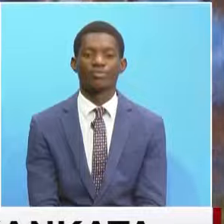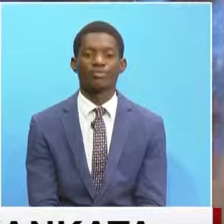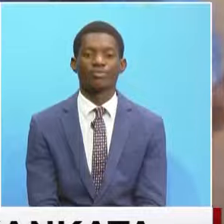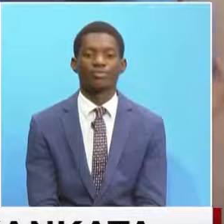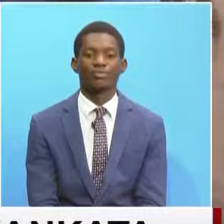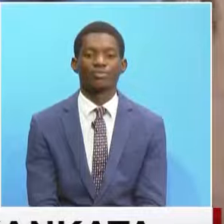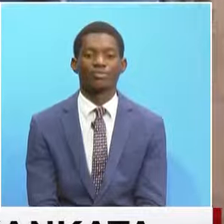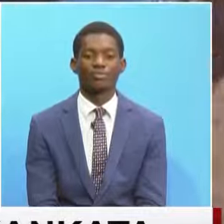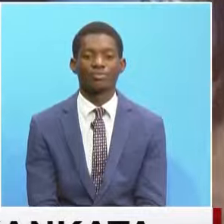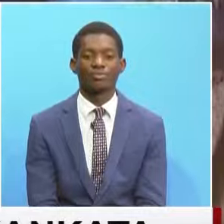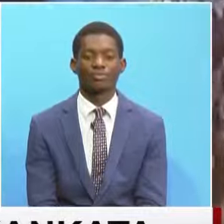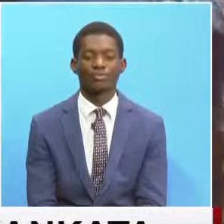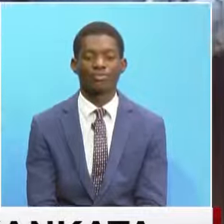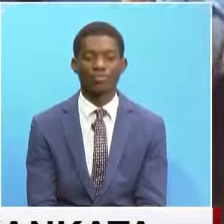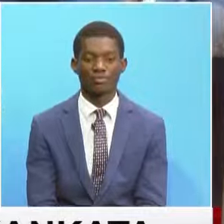Province.